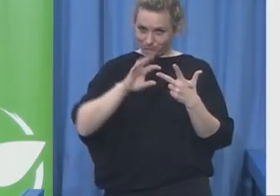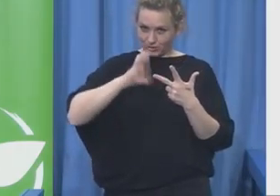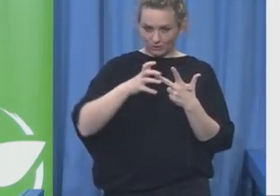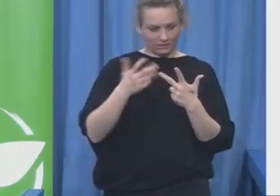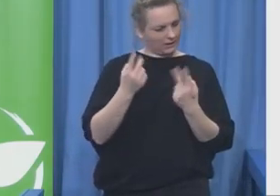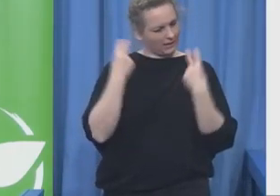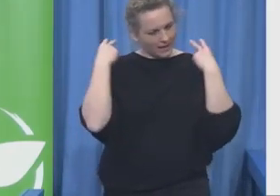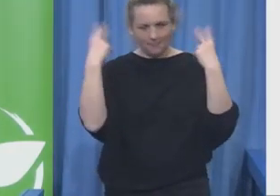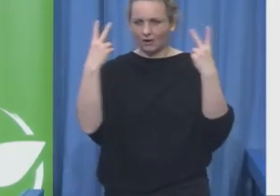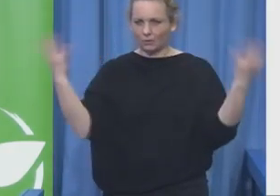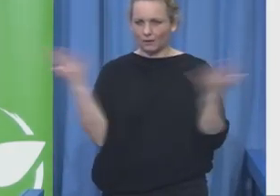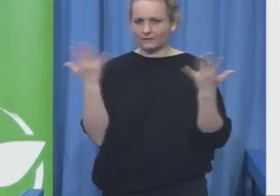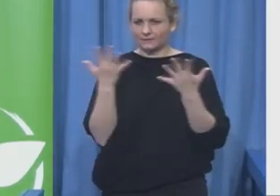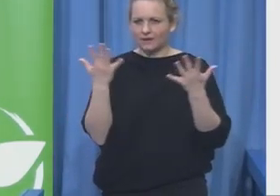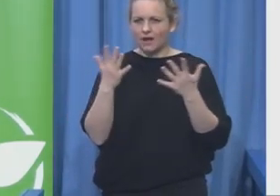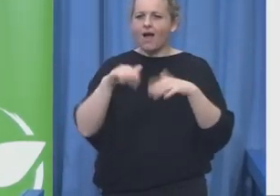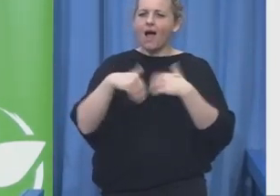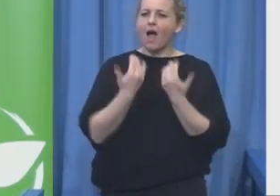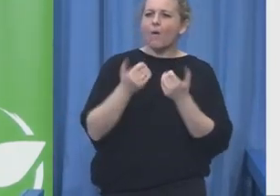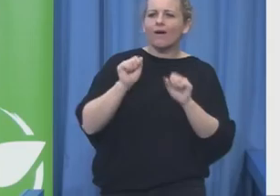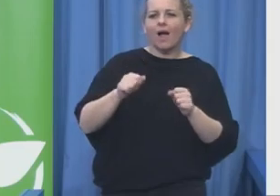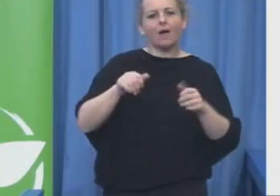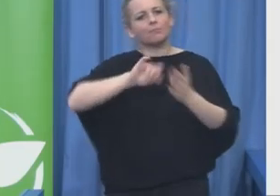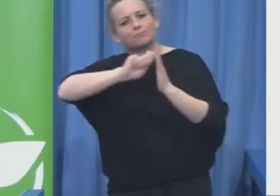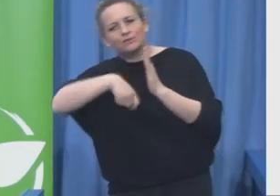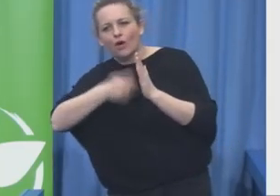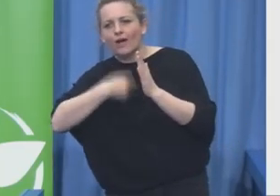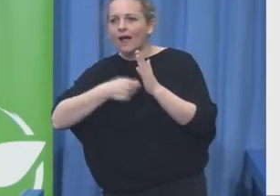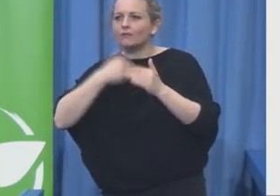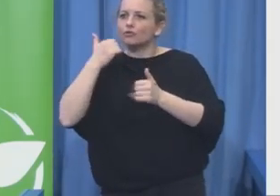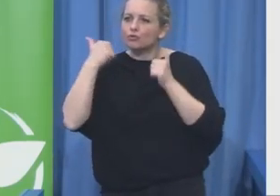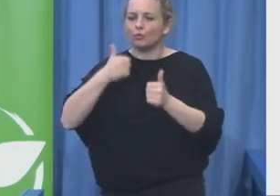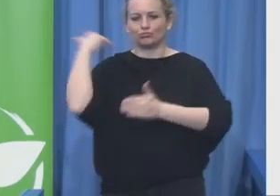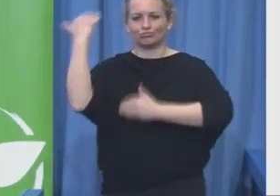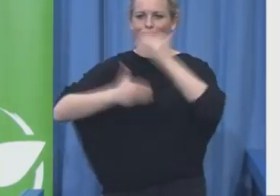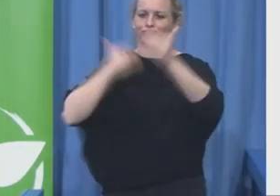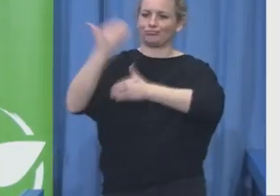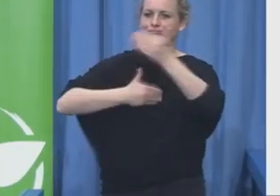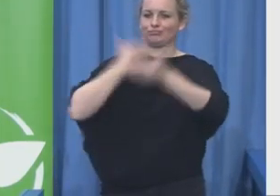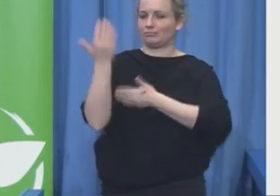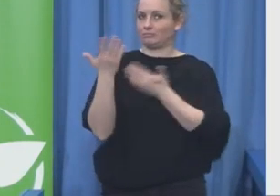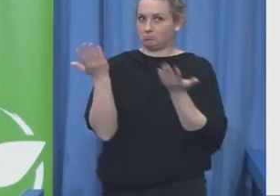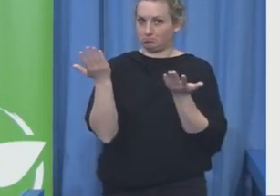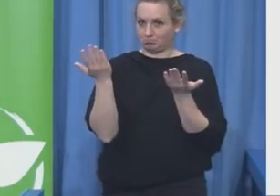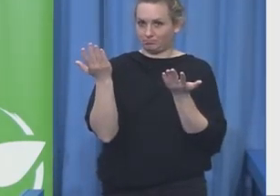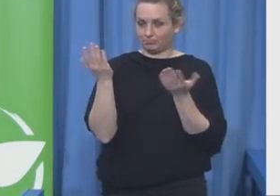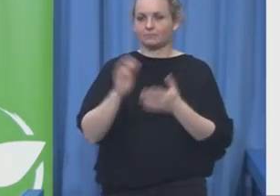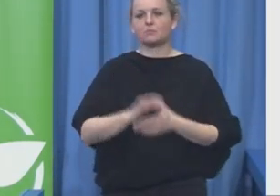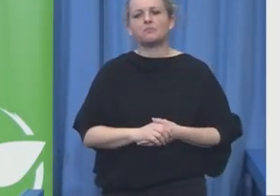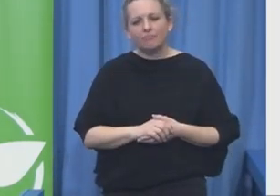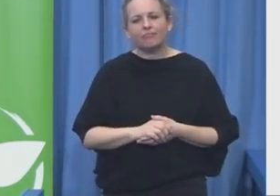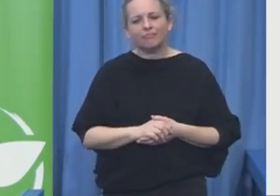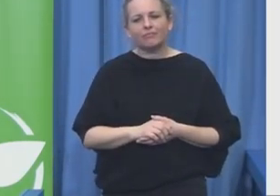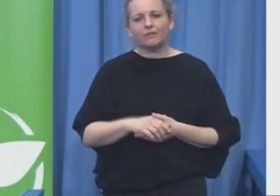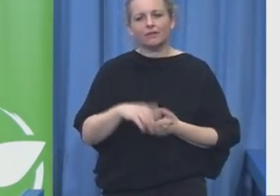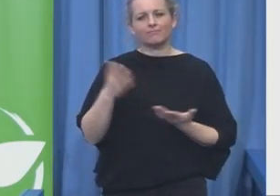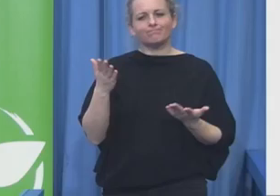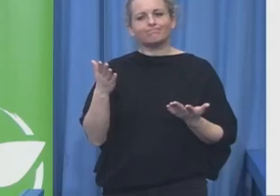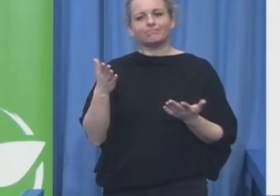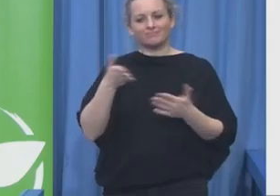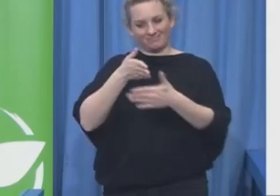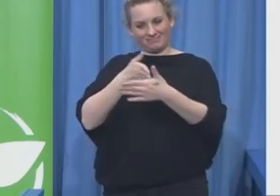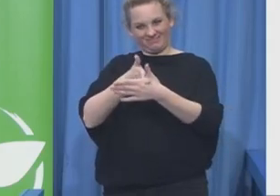shared was that the approach that they took was to increase access to mainstream technical